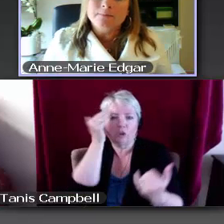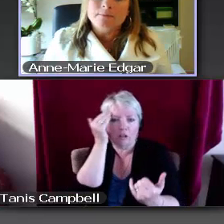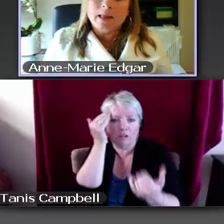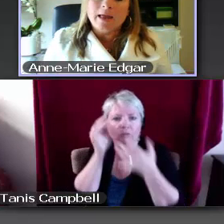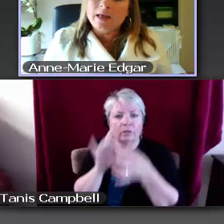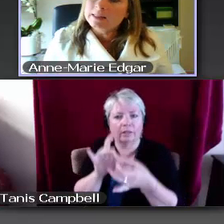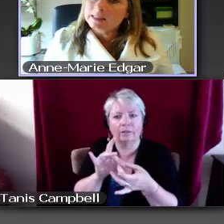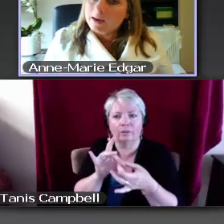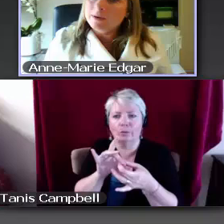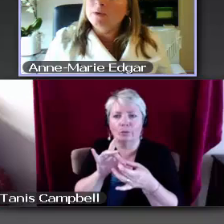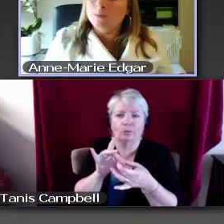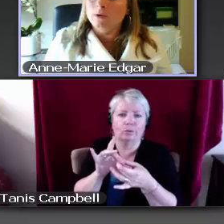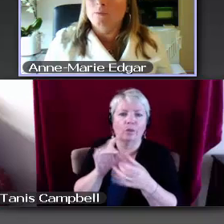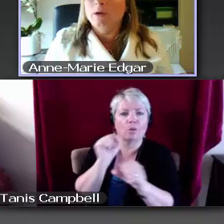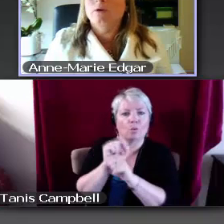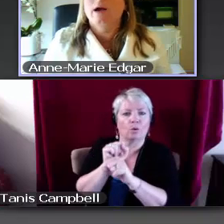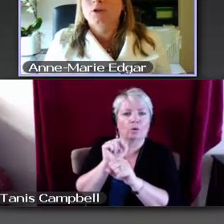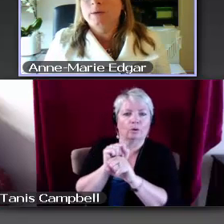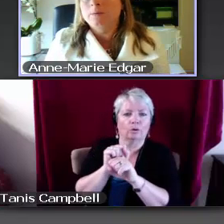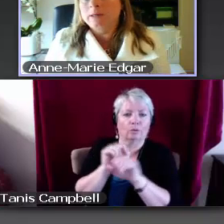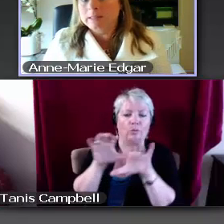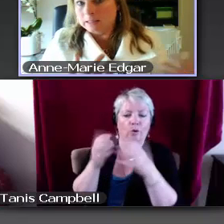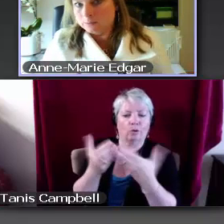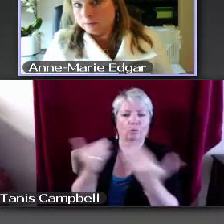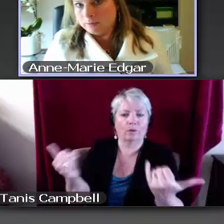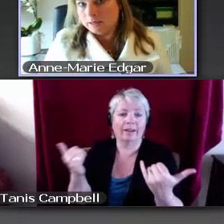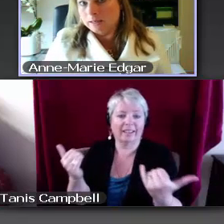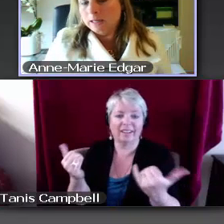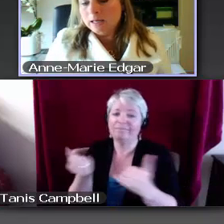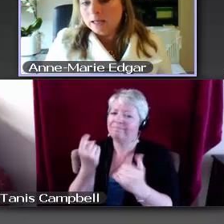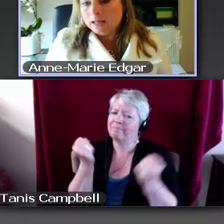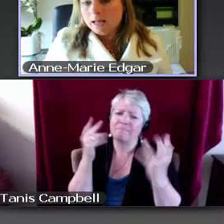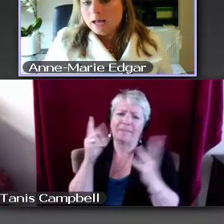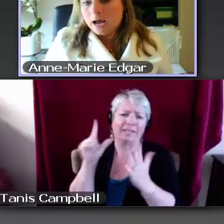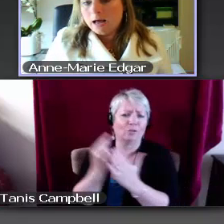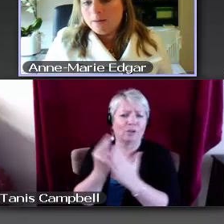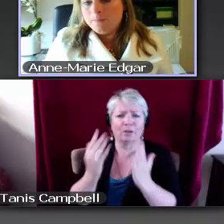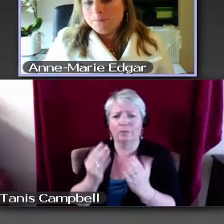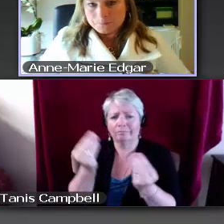seeing, and that's happening with more than one graduate. We see this repeatedly.